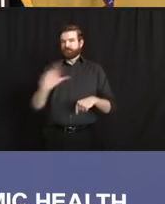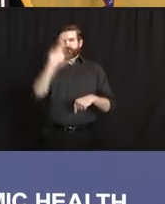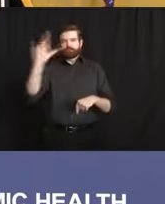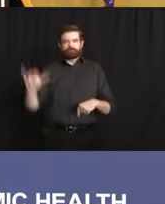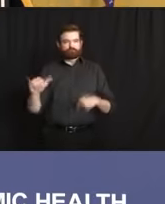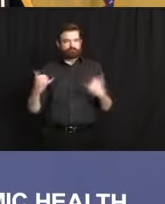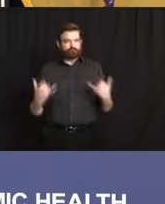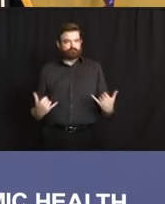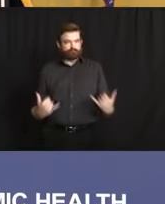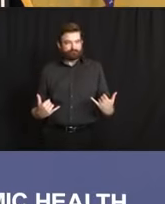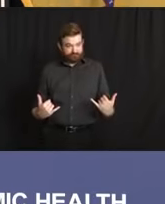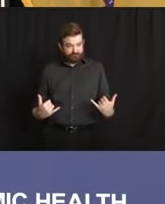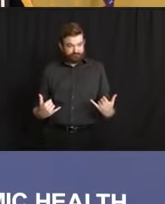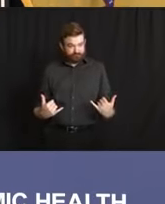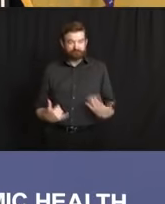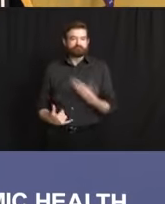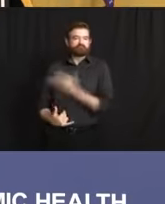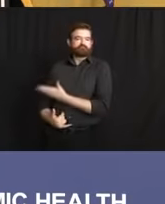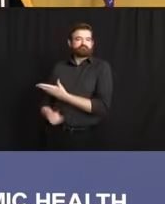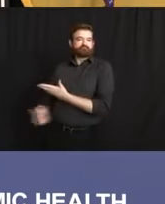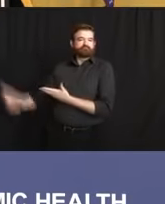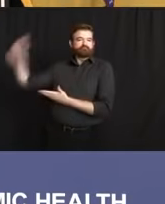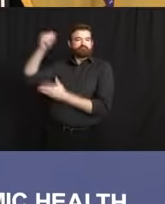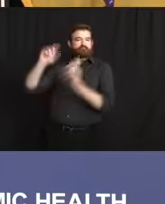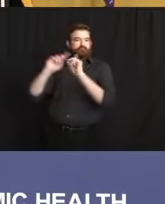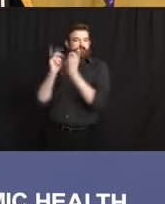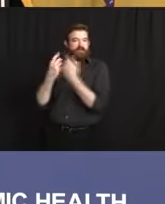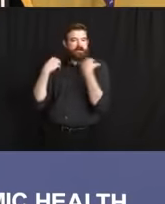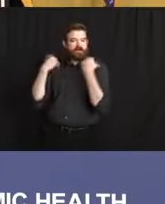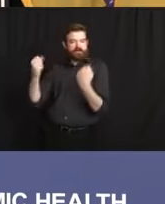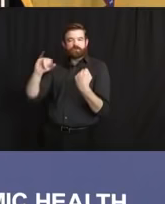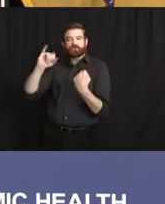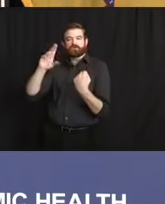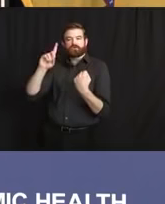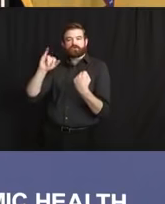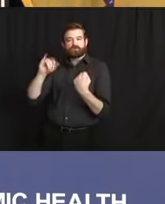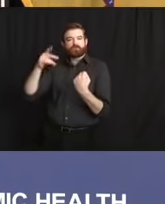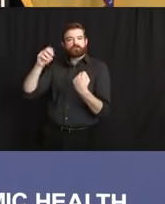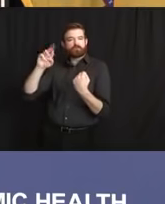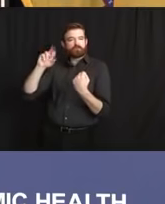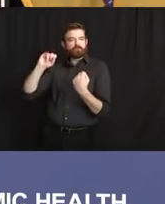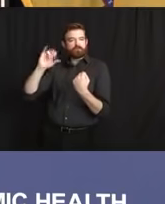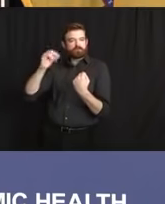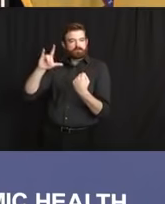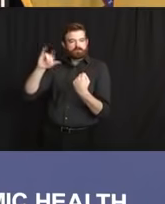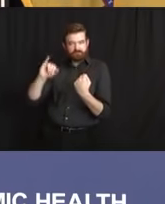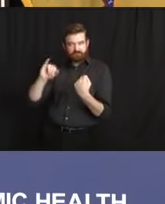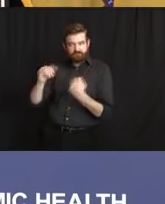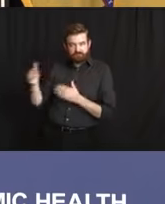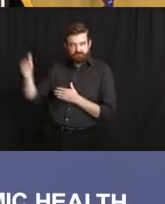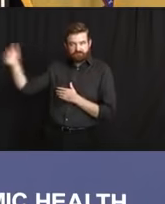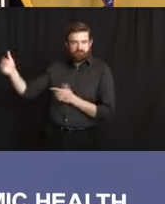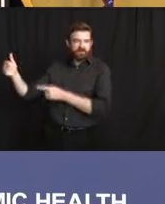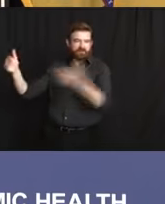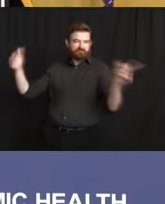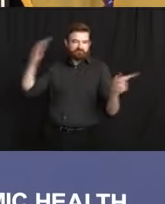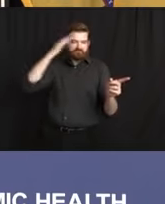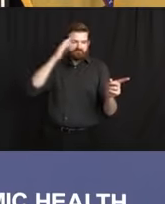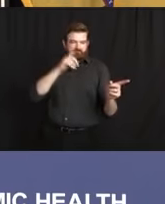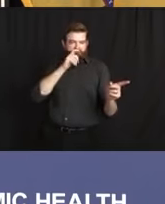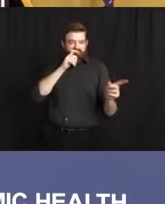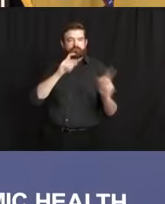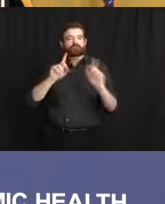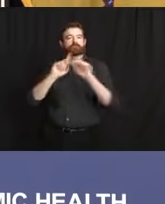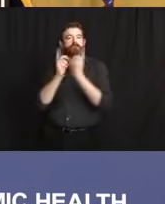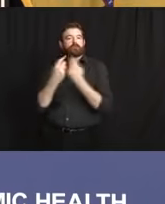no introduction, the Commissioner of the Department of Health, Judy Persichilli. To her right, another familiar face, the Department of Health, State Epidemiologist,